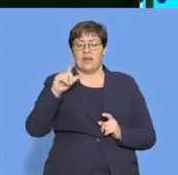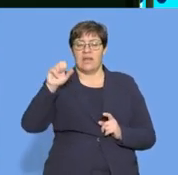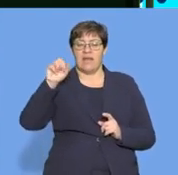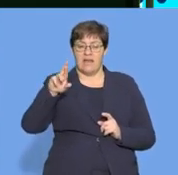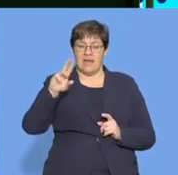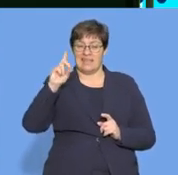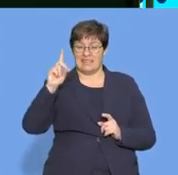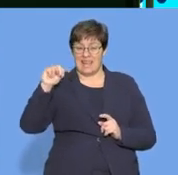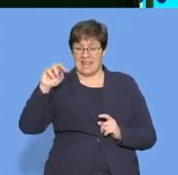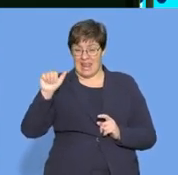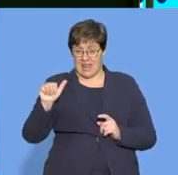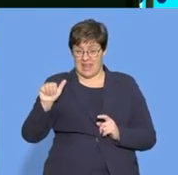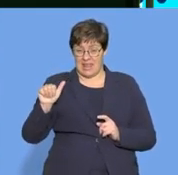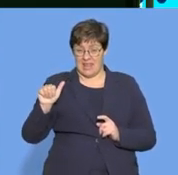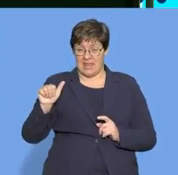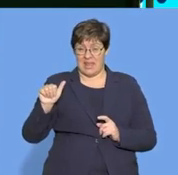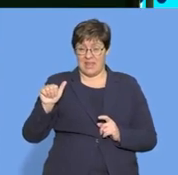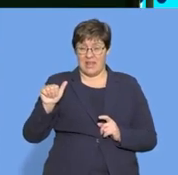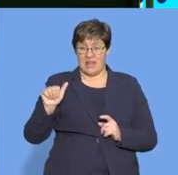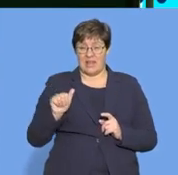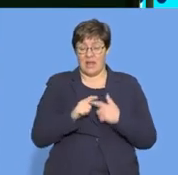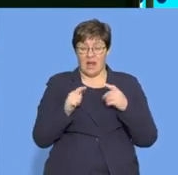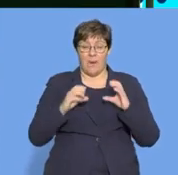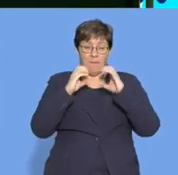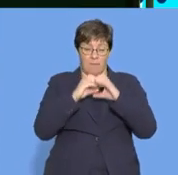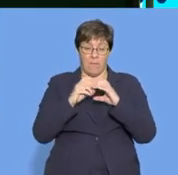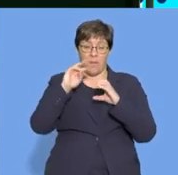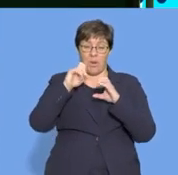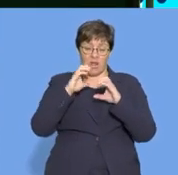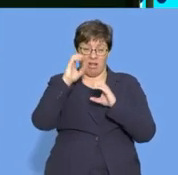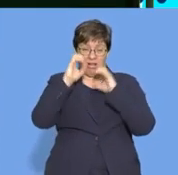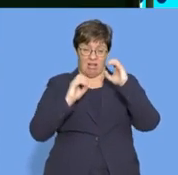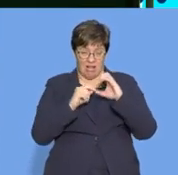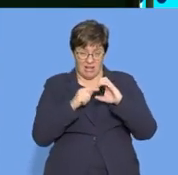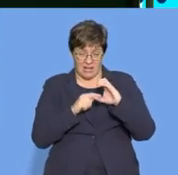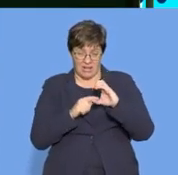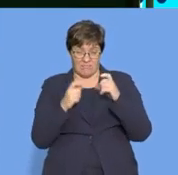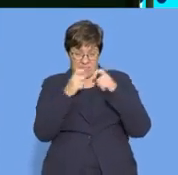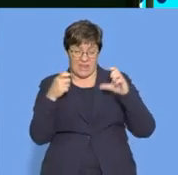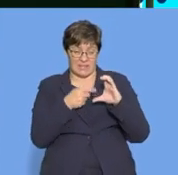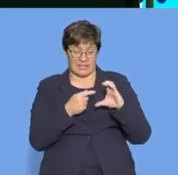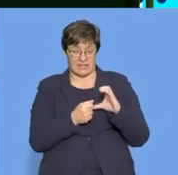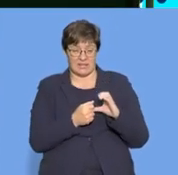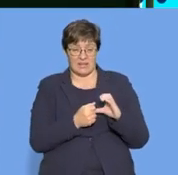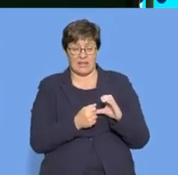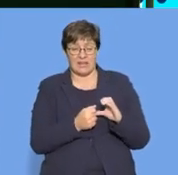know, is a very large, very large molecule, and with